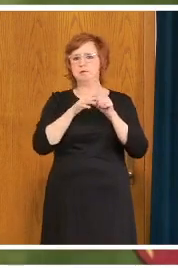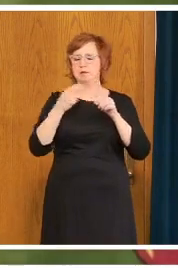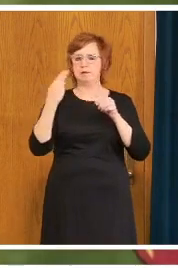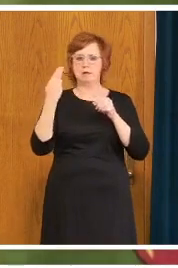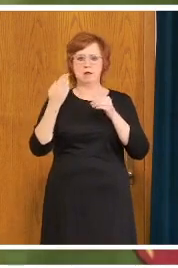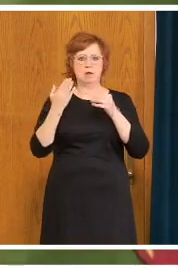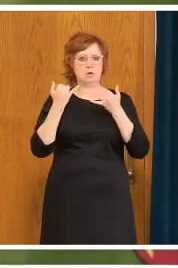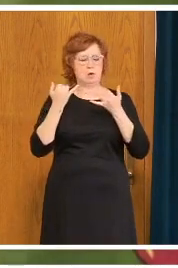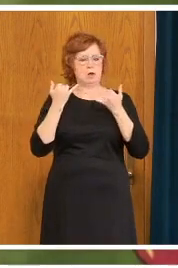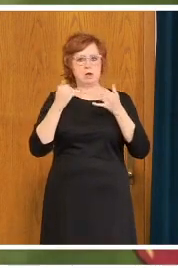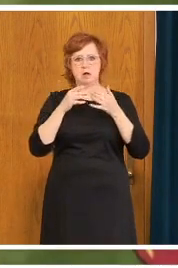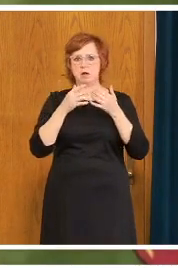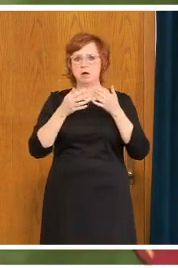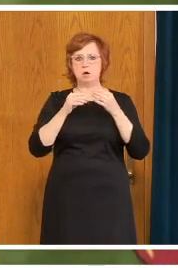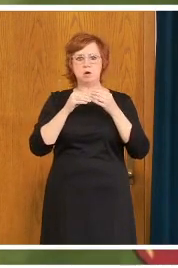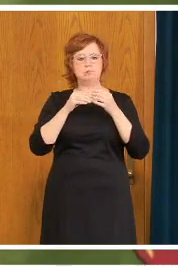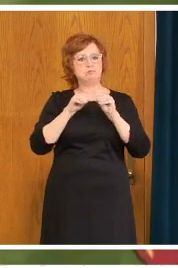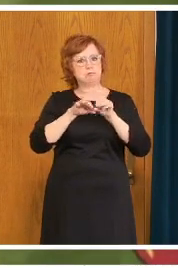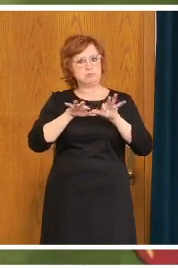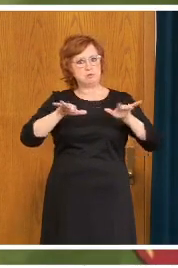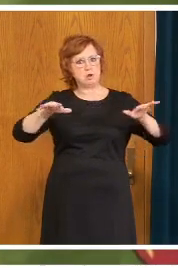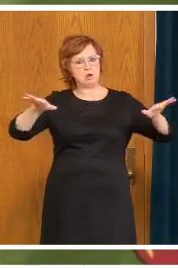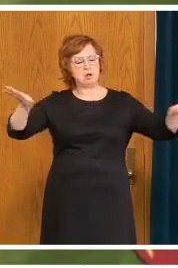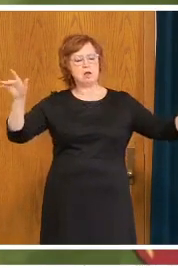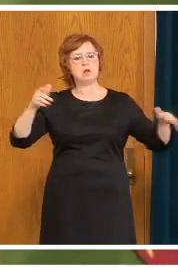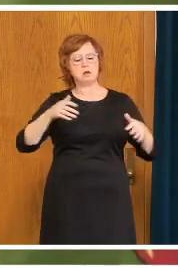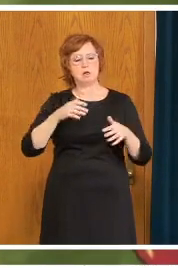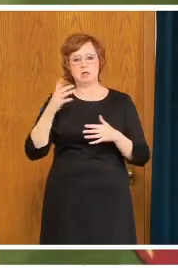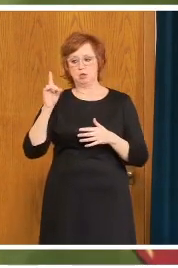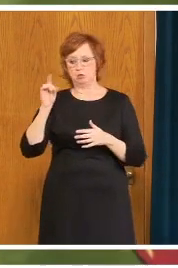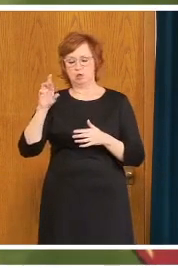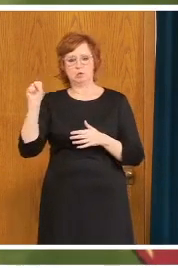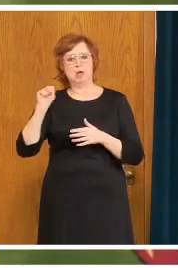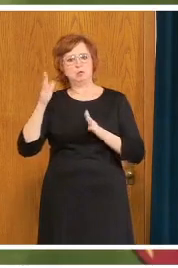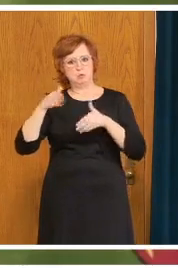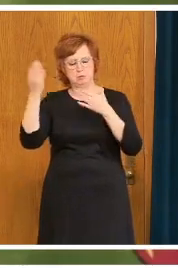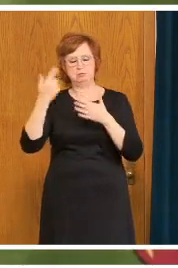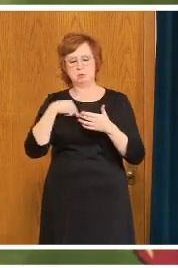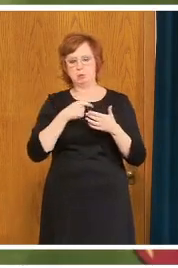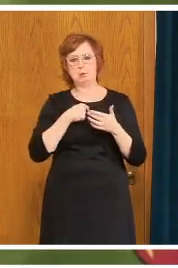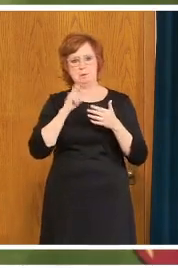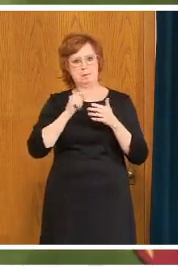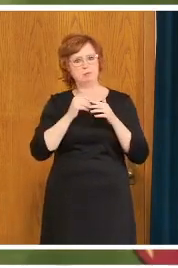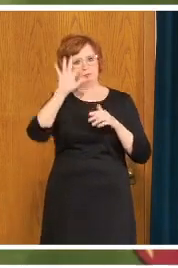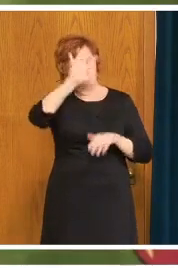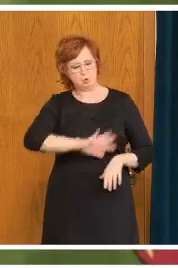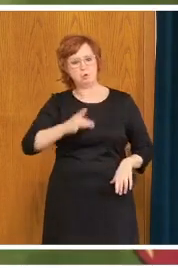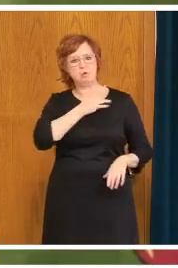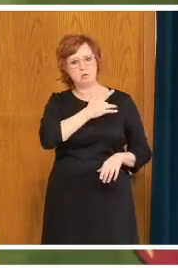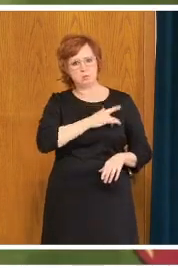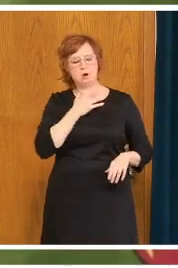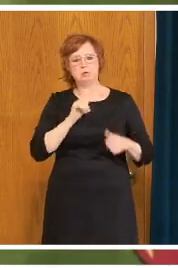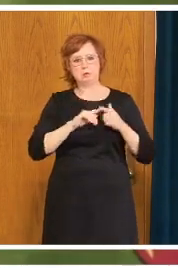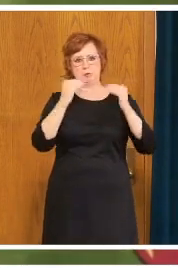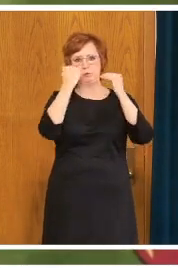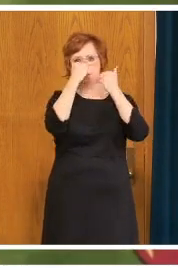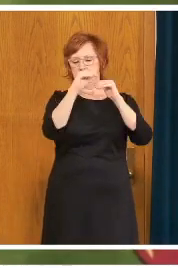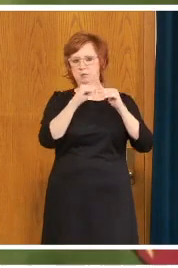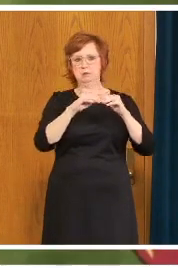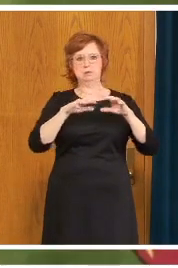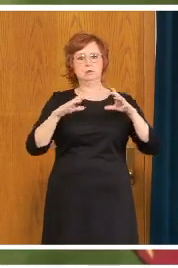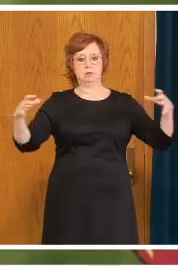on Dr. Shahab's recommendation, we are collapsing household bubbles and reducing attendance limits at places of